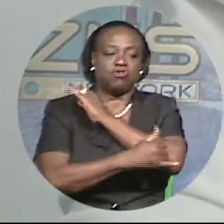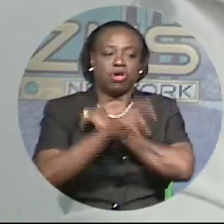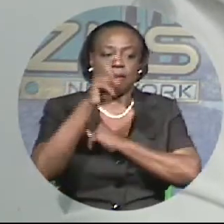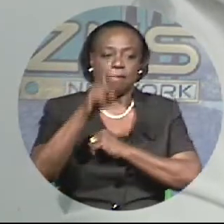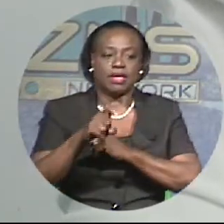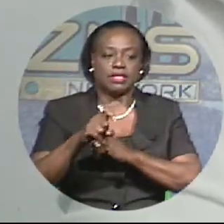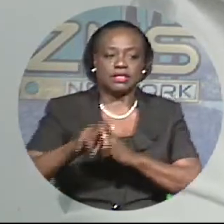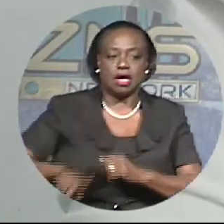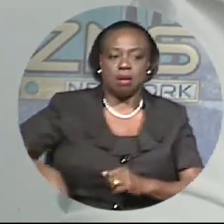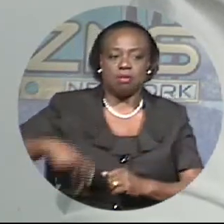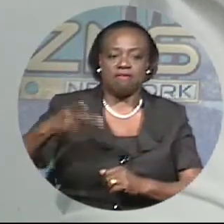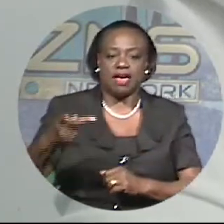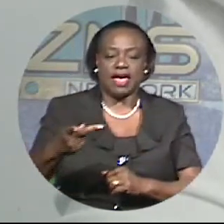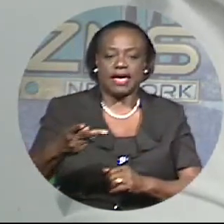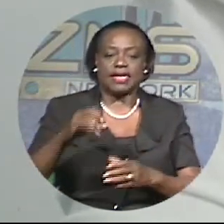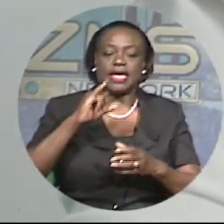supplies.